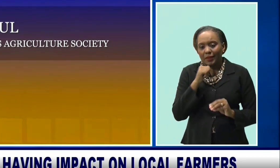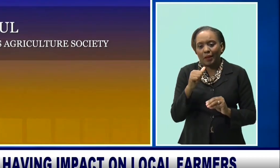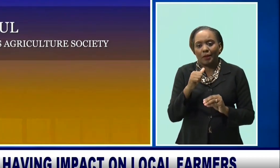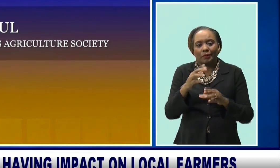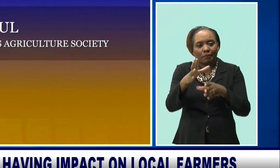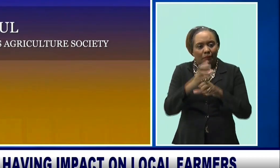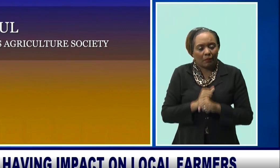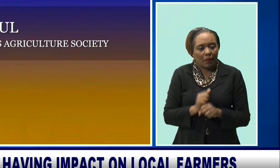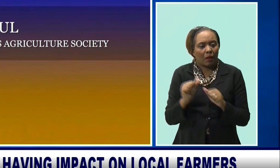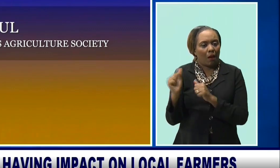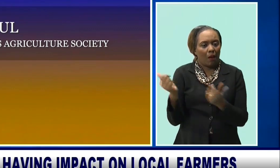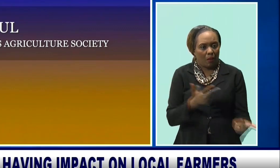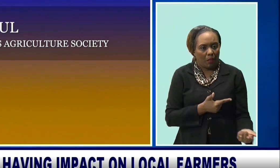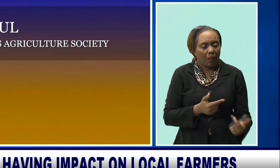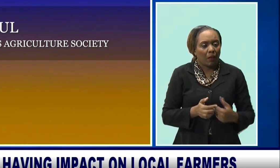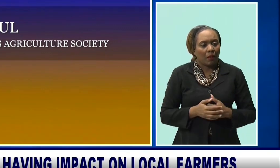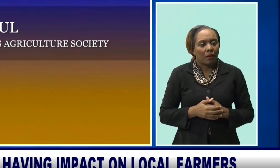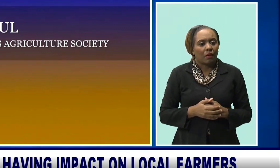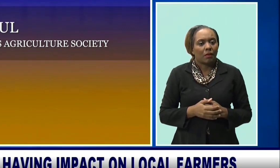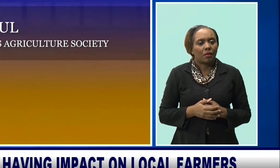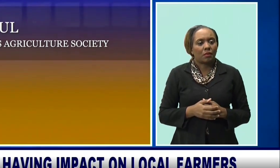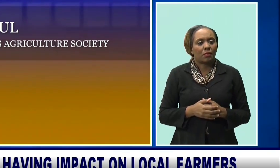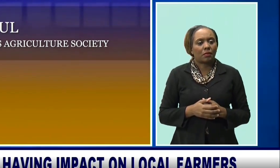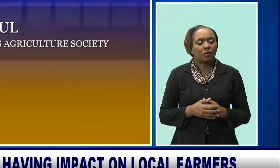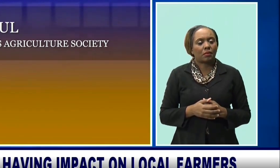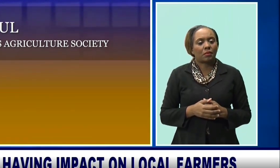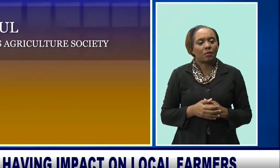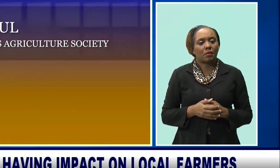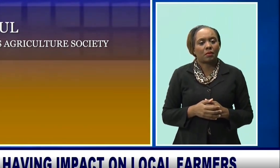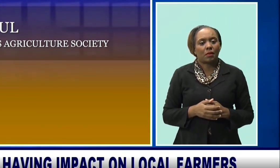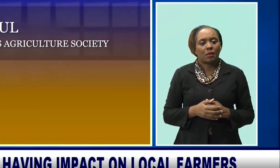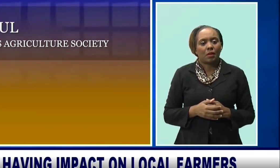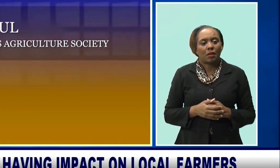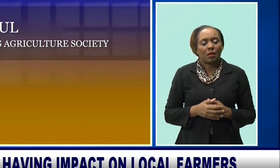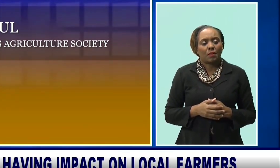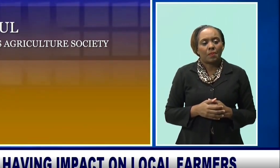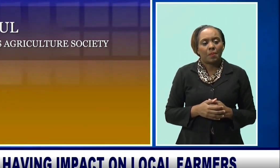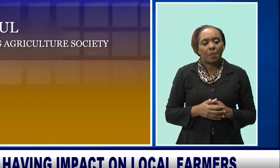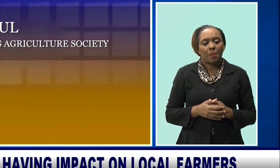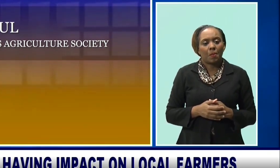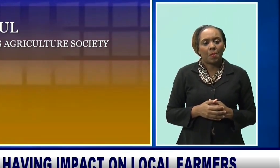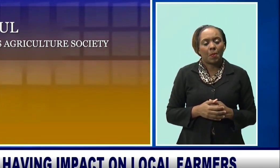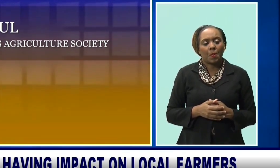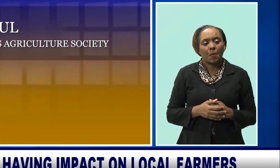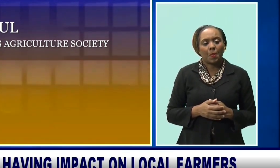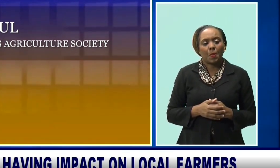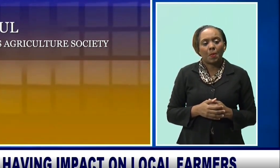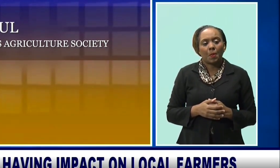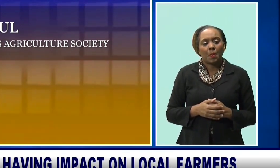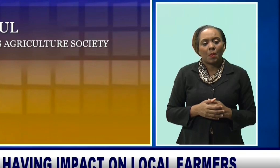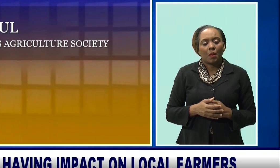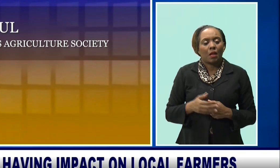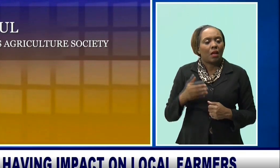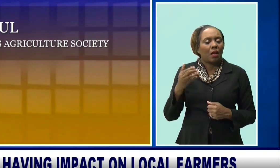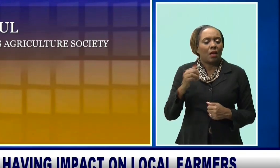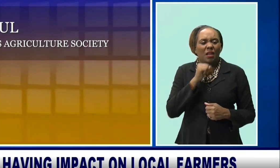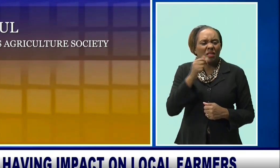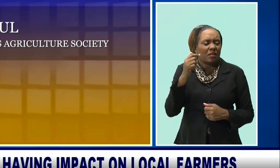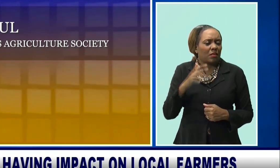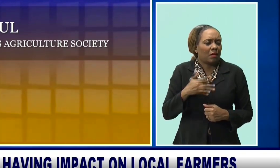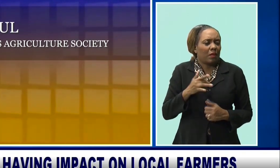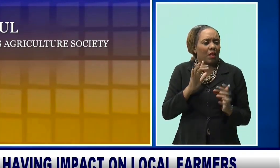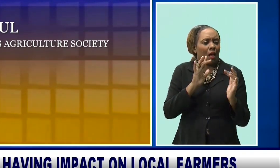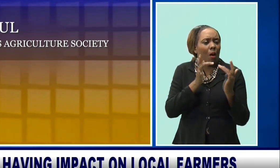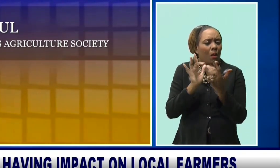in some way because I don't believe the online selling of commodities will be as effective. But so that's something